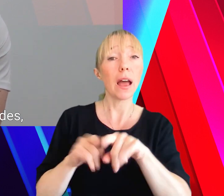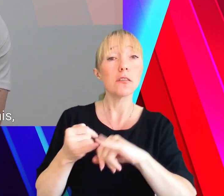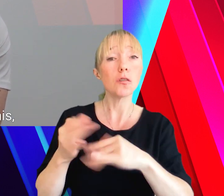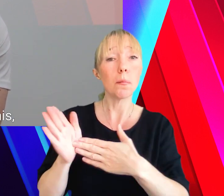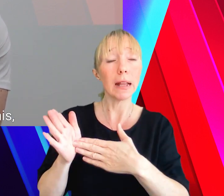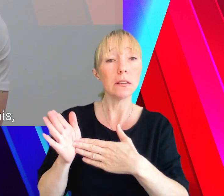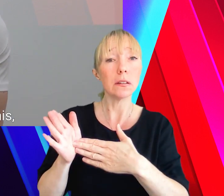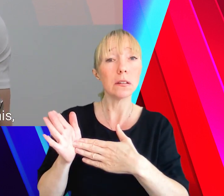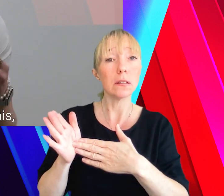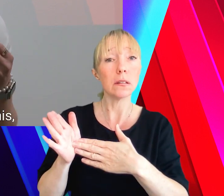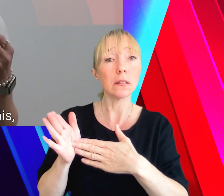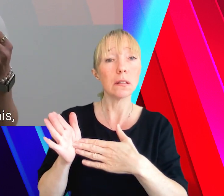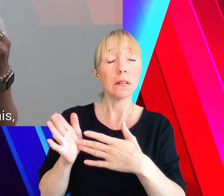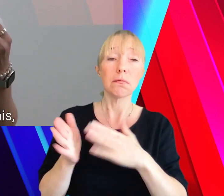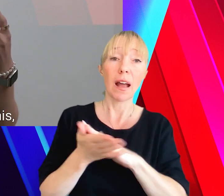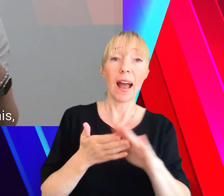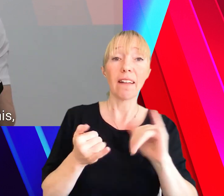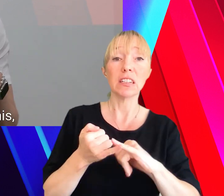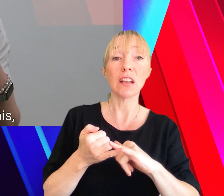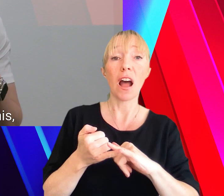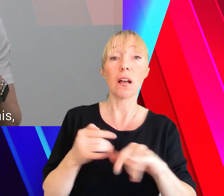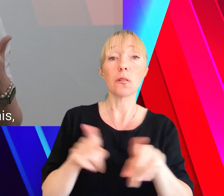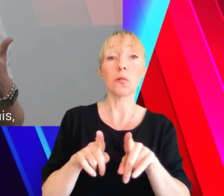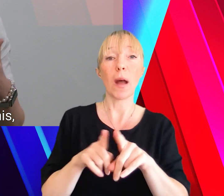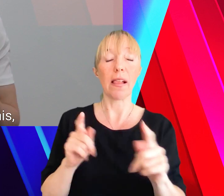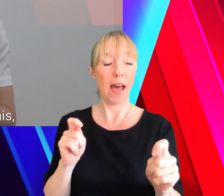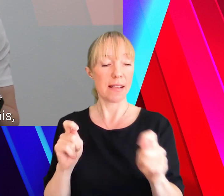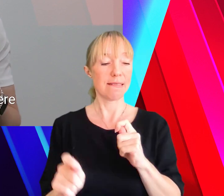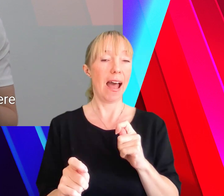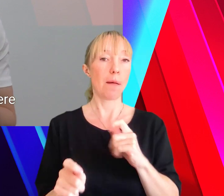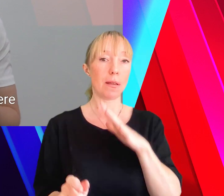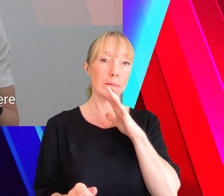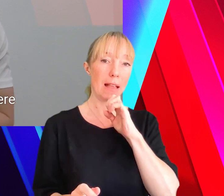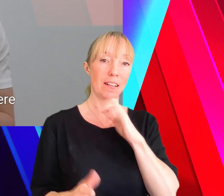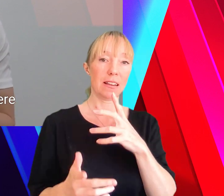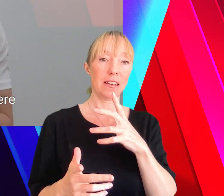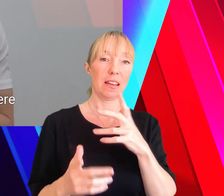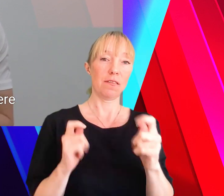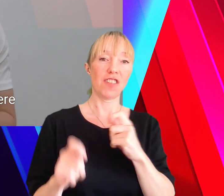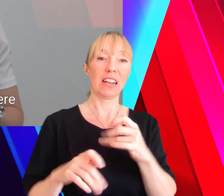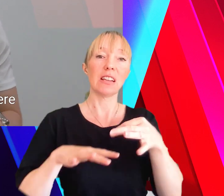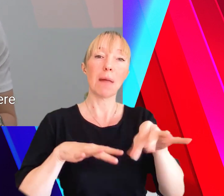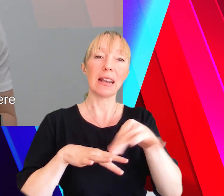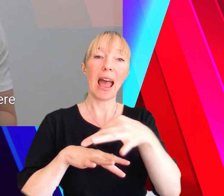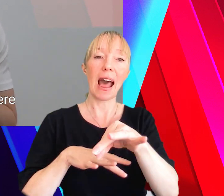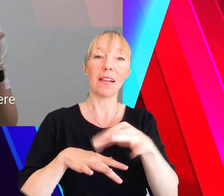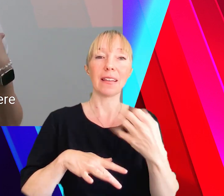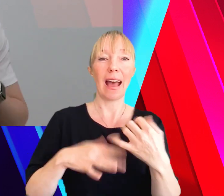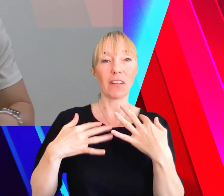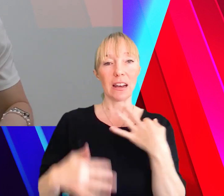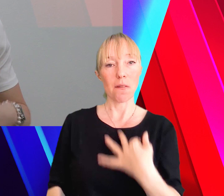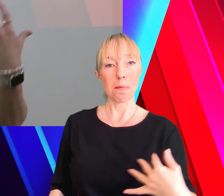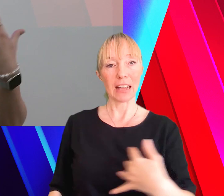Shawn Mendes, who actually kind of adapt, and Harry Styles as well, adapt this like hybridized form of masculinity where they paint their nails and they